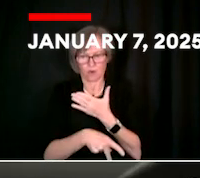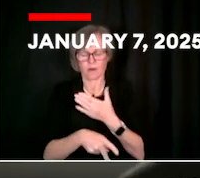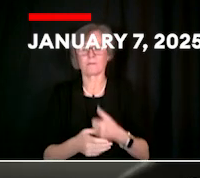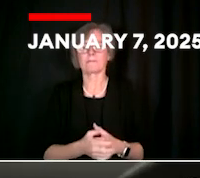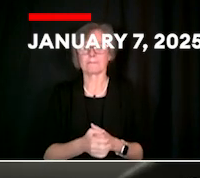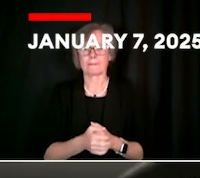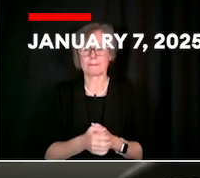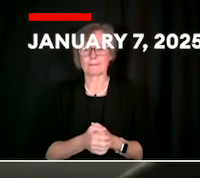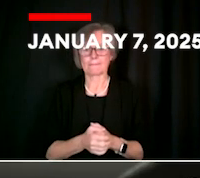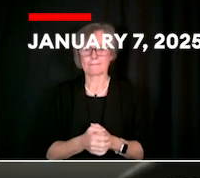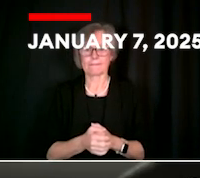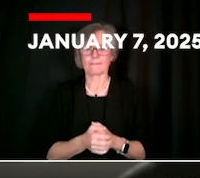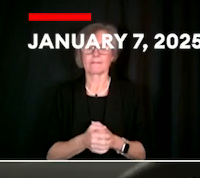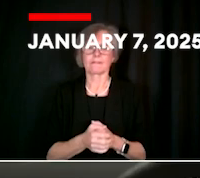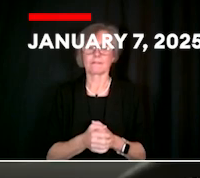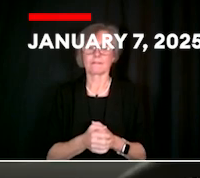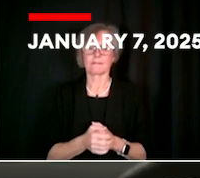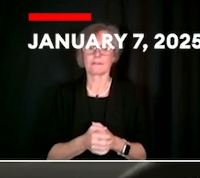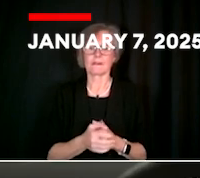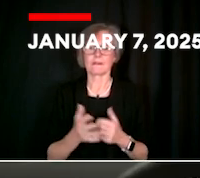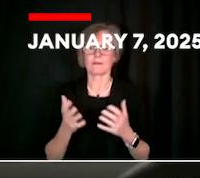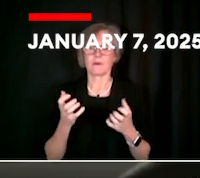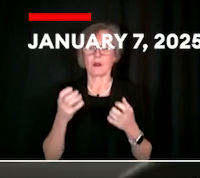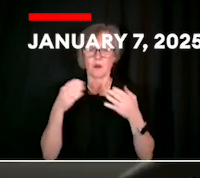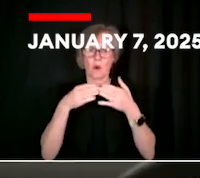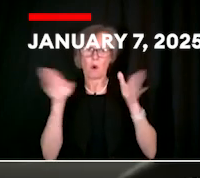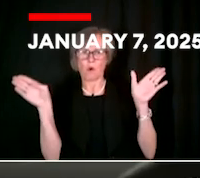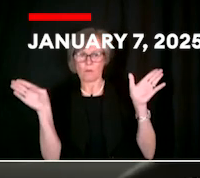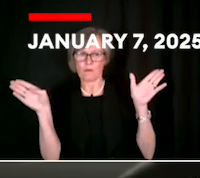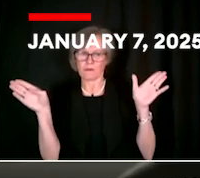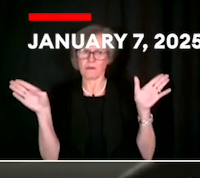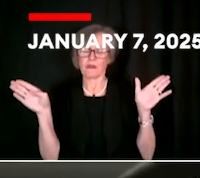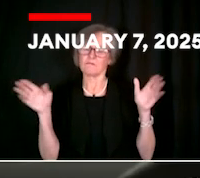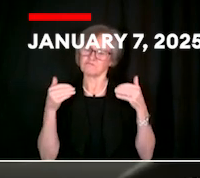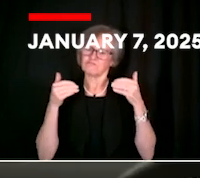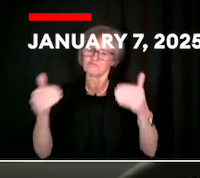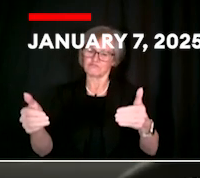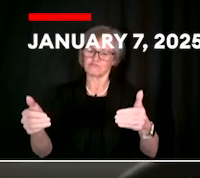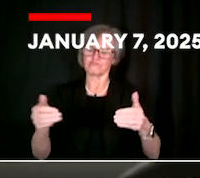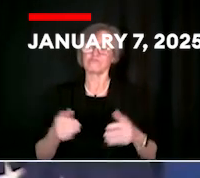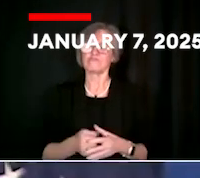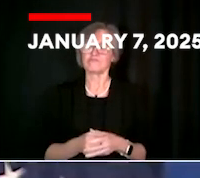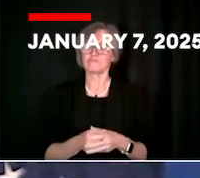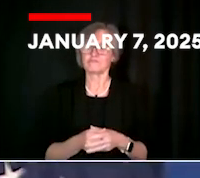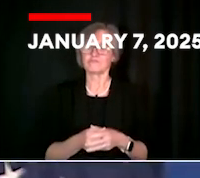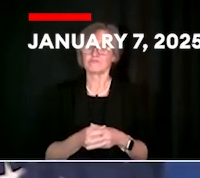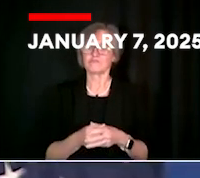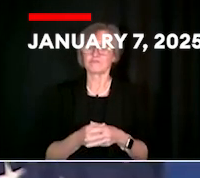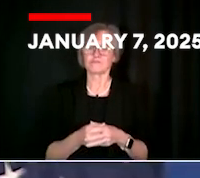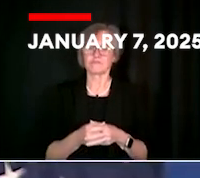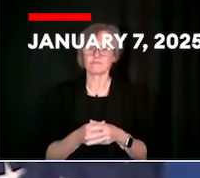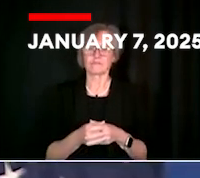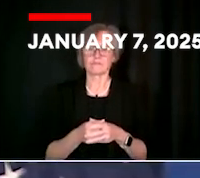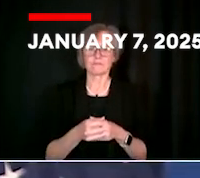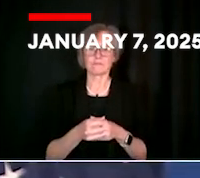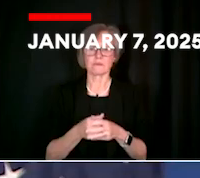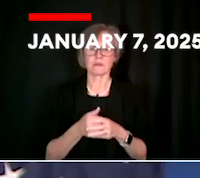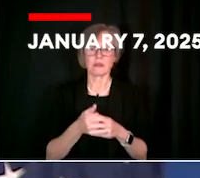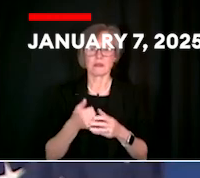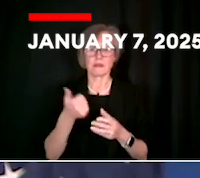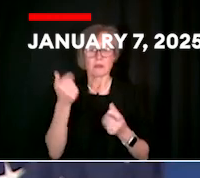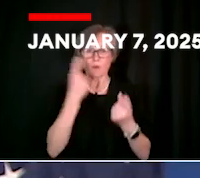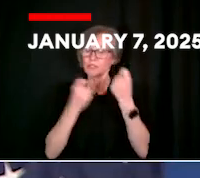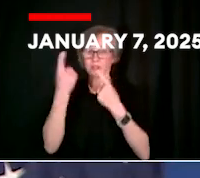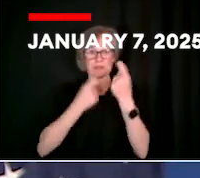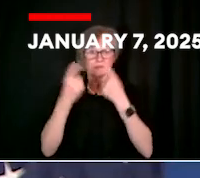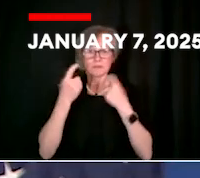I want to just open the floor now, move forward, and And have you asked any questions?